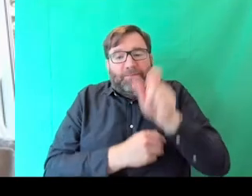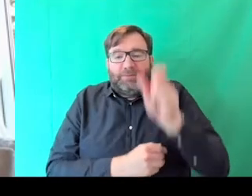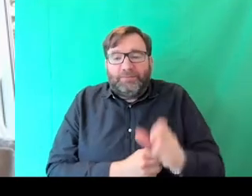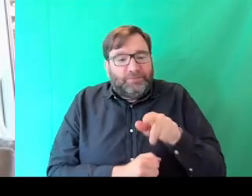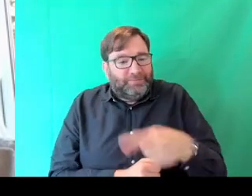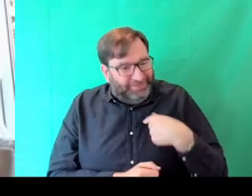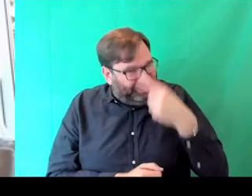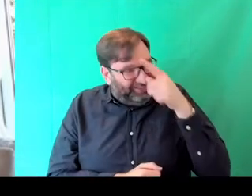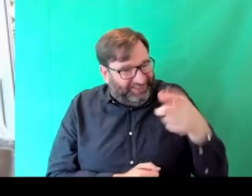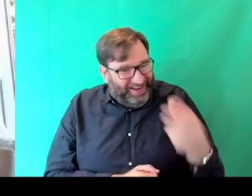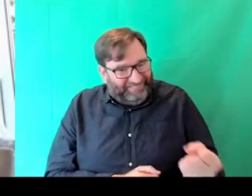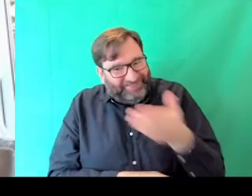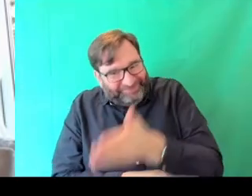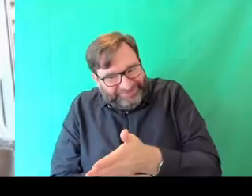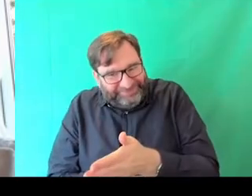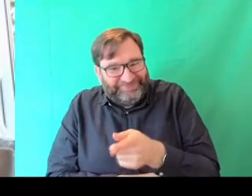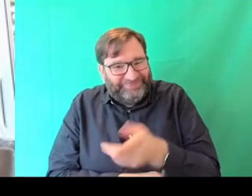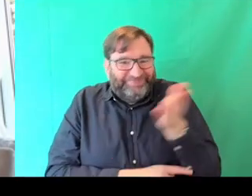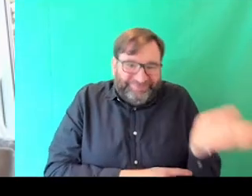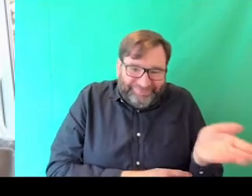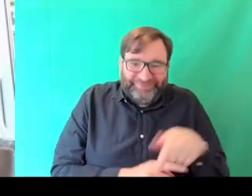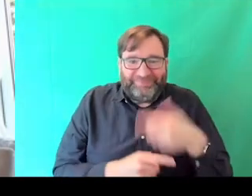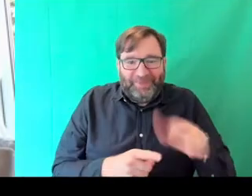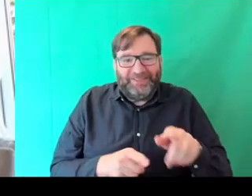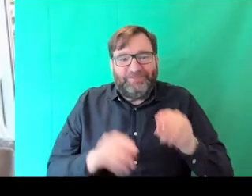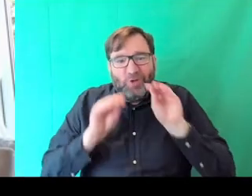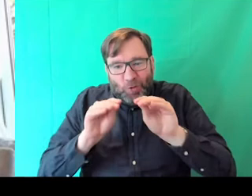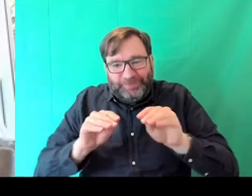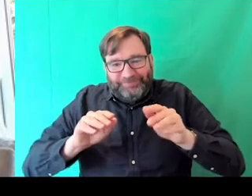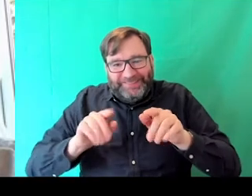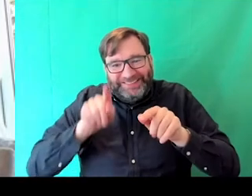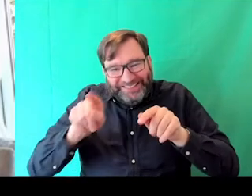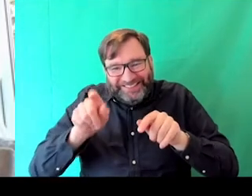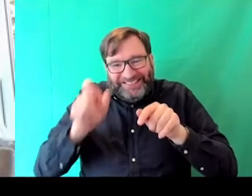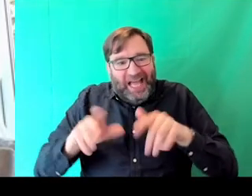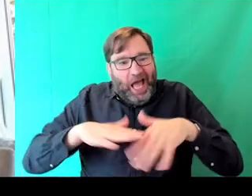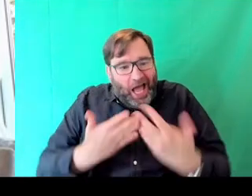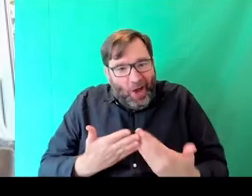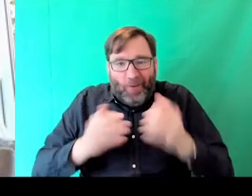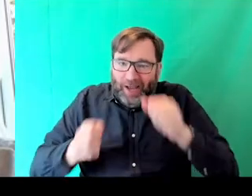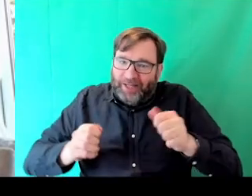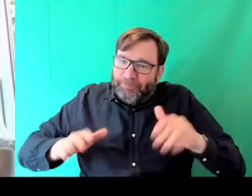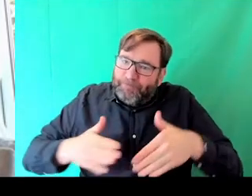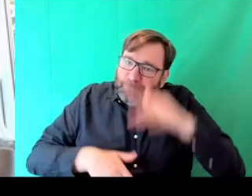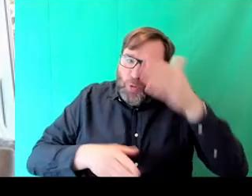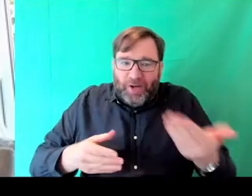your approach to disability inclusion championing at your workplace changed over